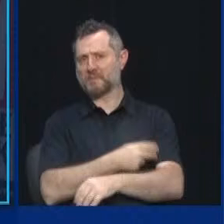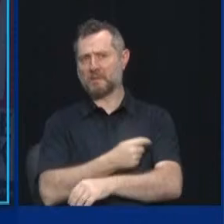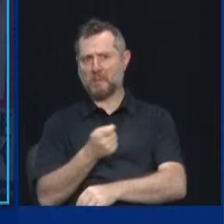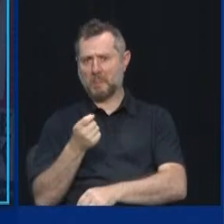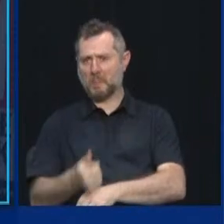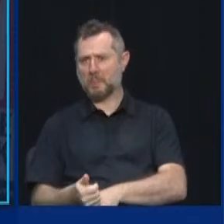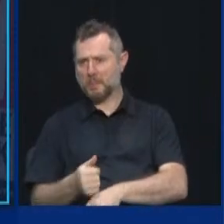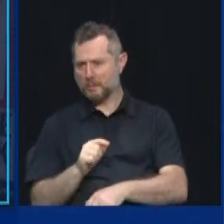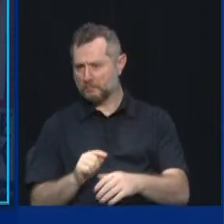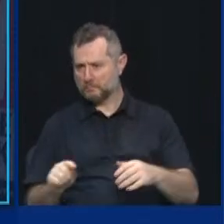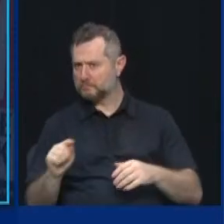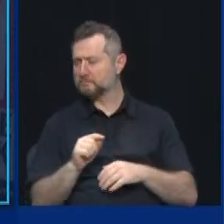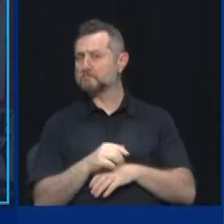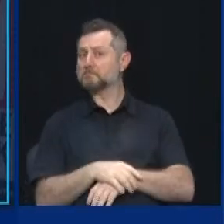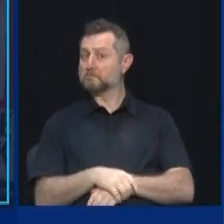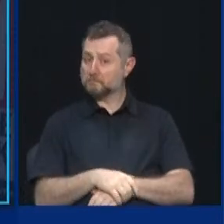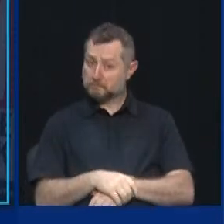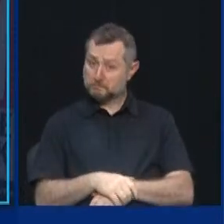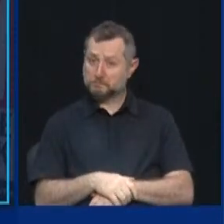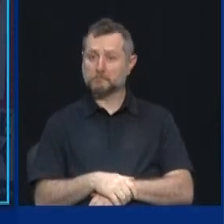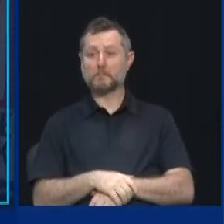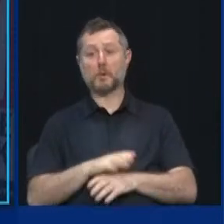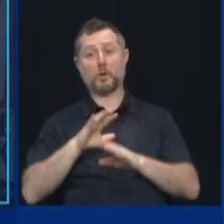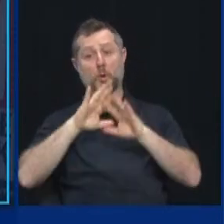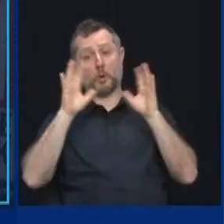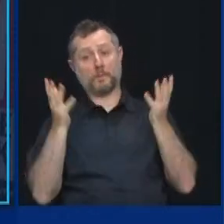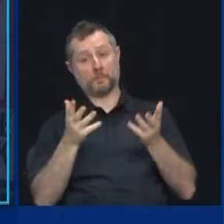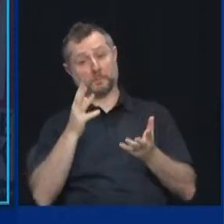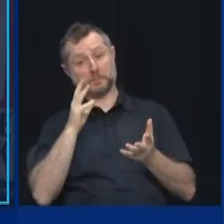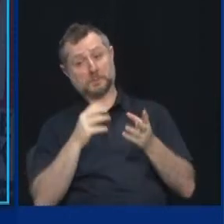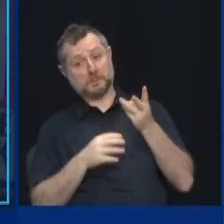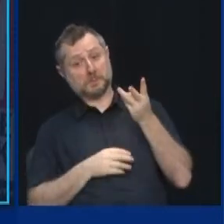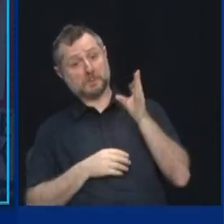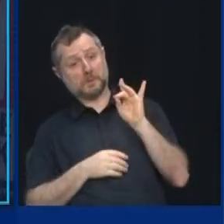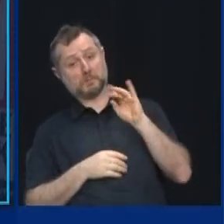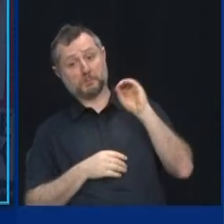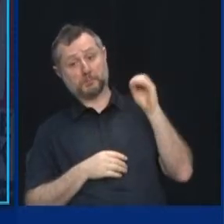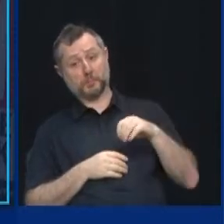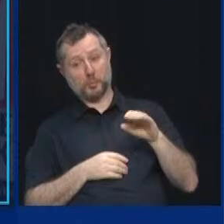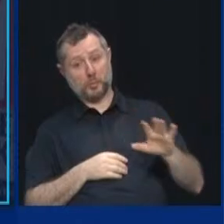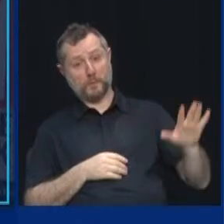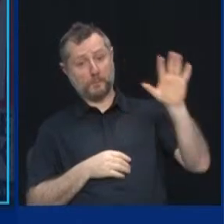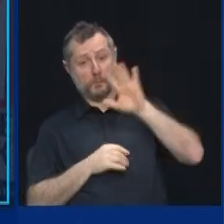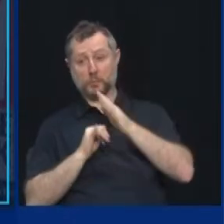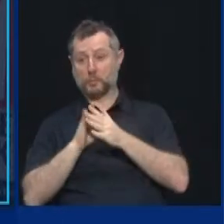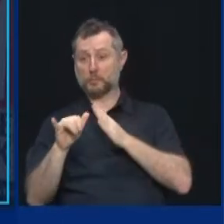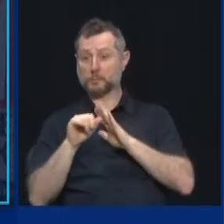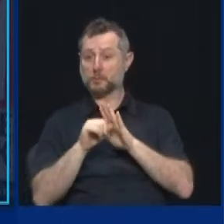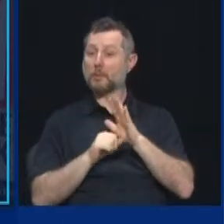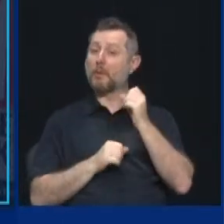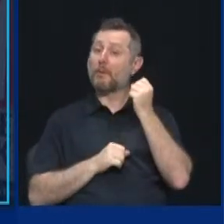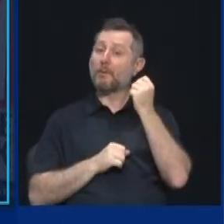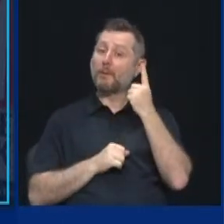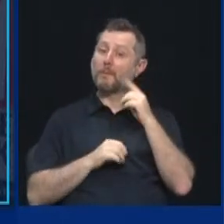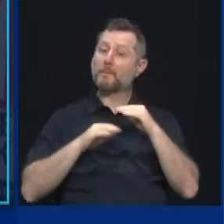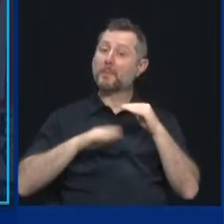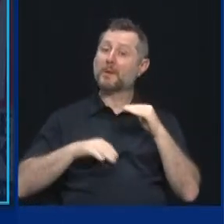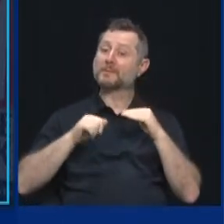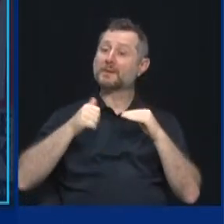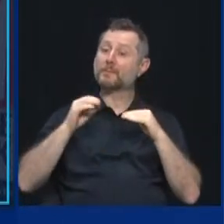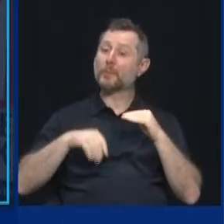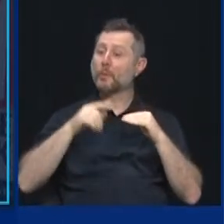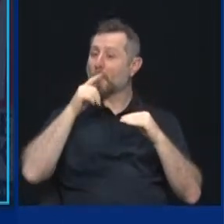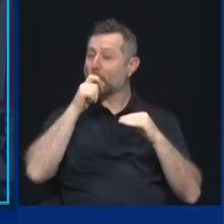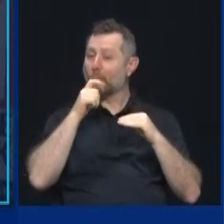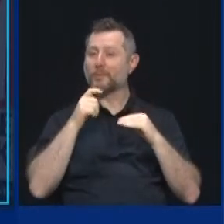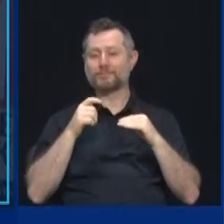The overall vaccination rate in the state is 68. So these zip codes are